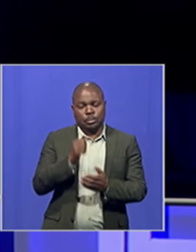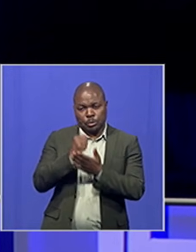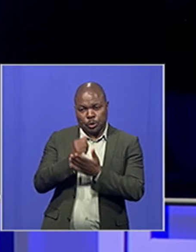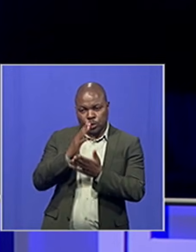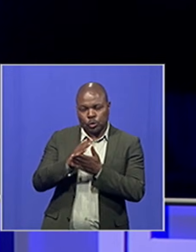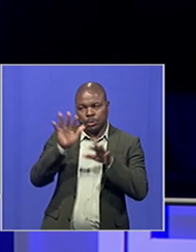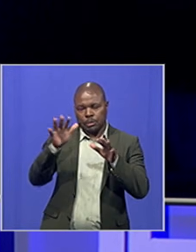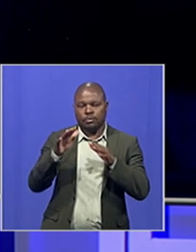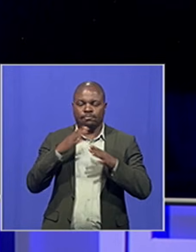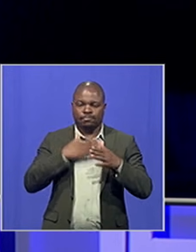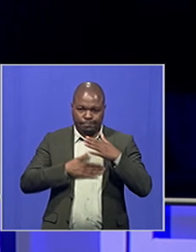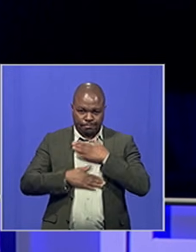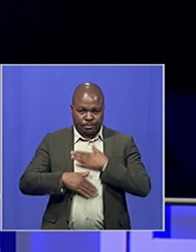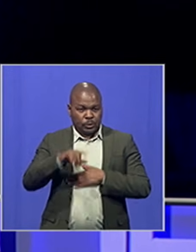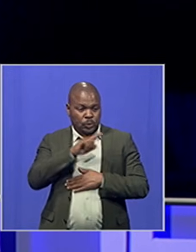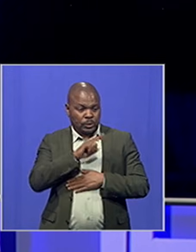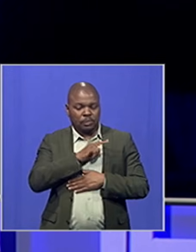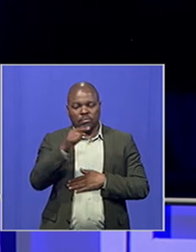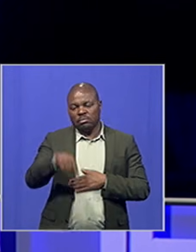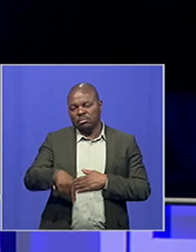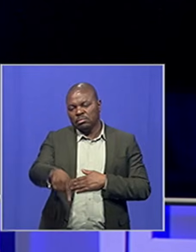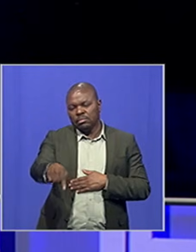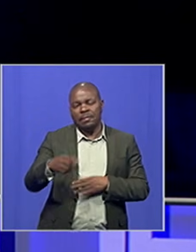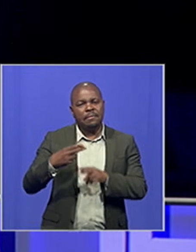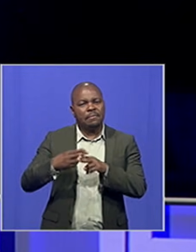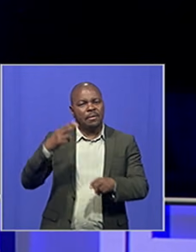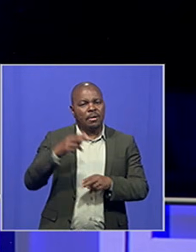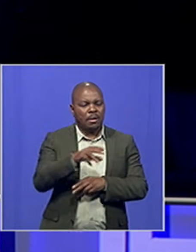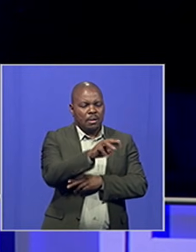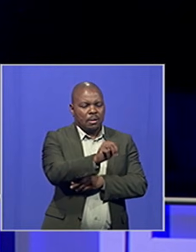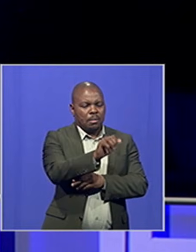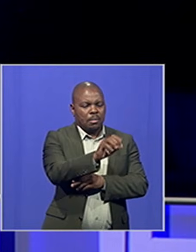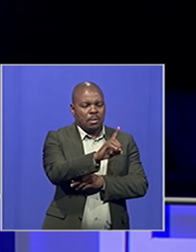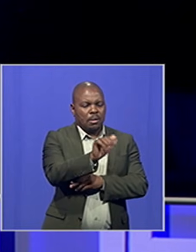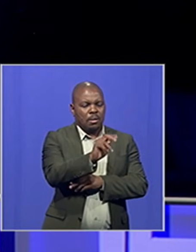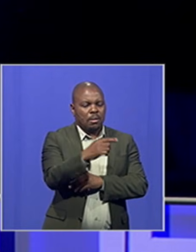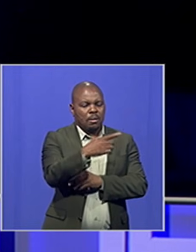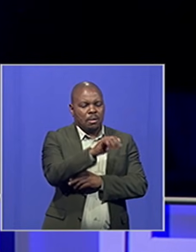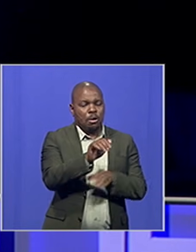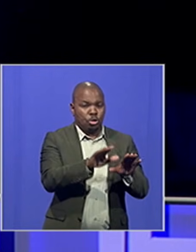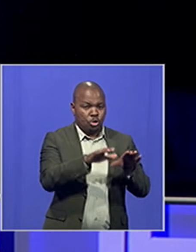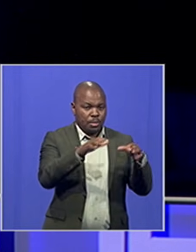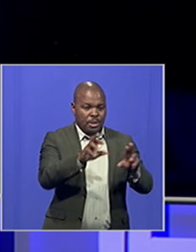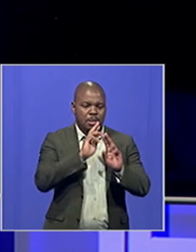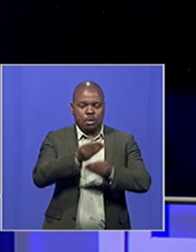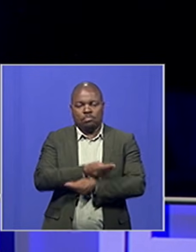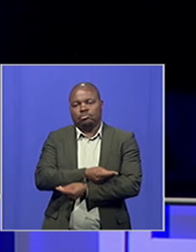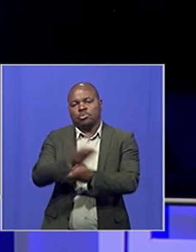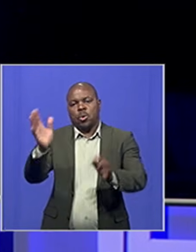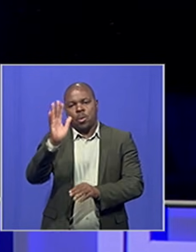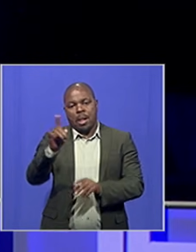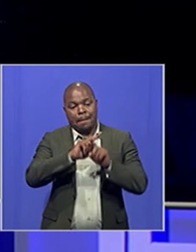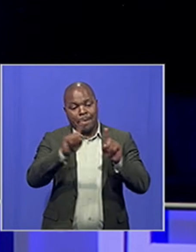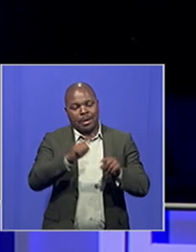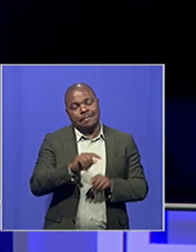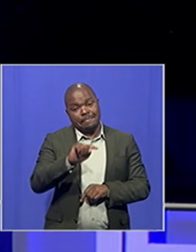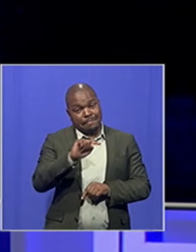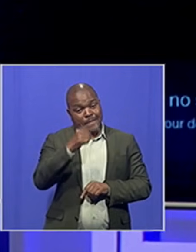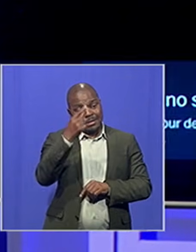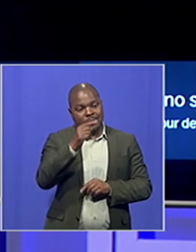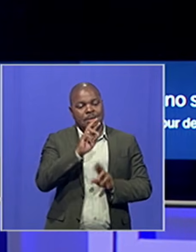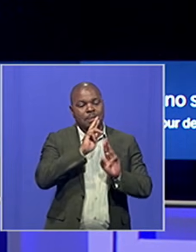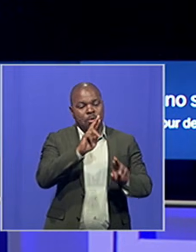e tlhomamise fa pegelo ya bofelo ya komishini ya Matlanga e tla rebolwa mo phatlalatseng. Pegelo ya nakwana e solofetswe go ka rebolwa